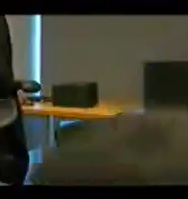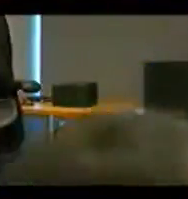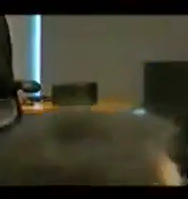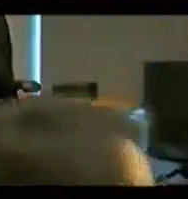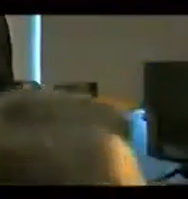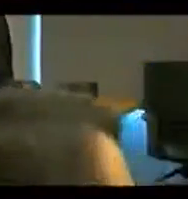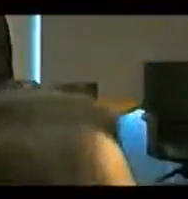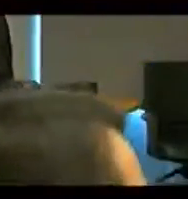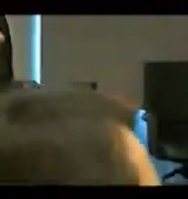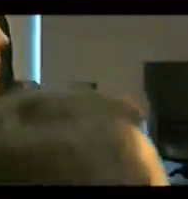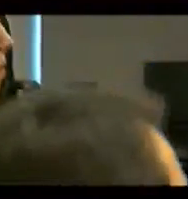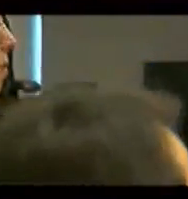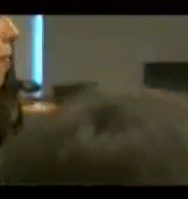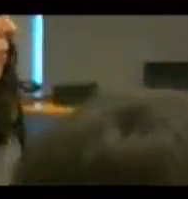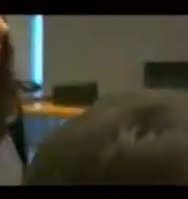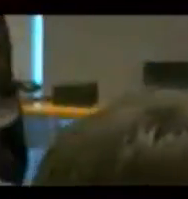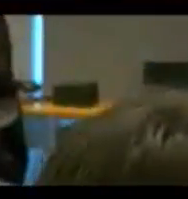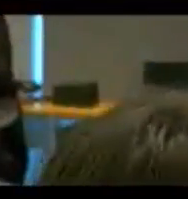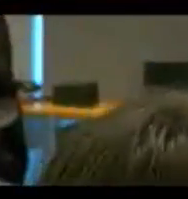which you're quoted in, by the way, of course.